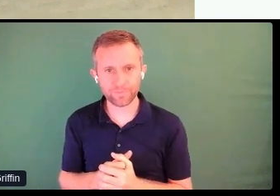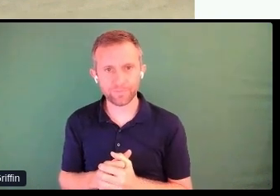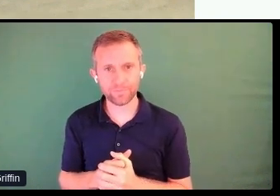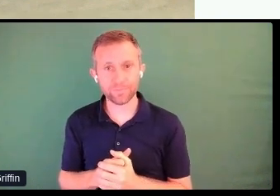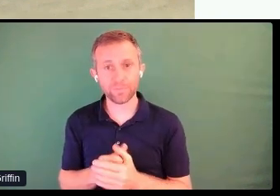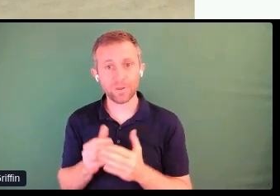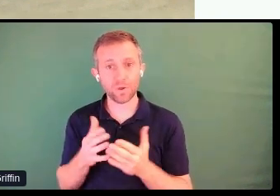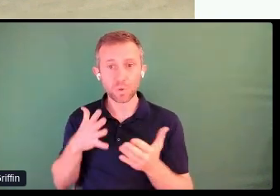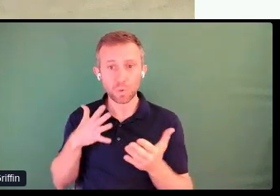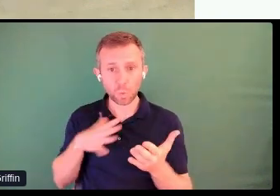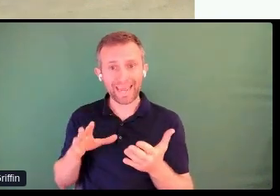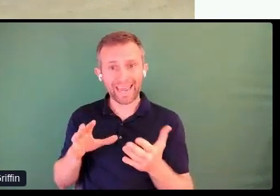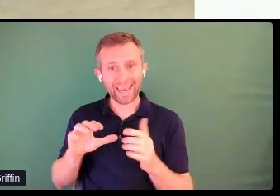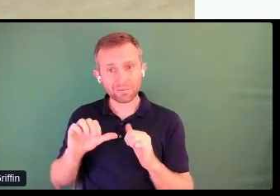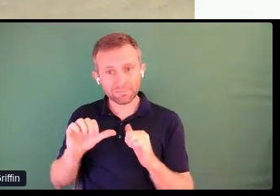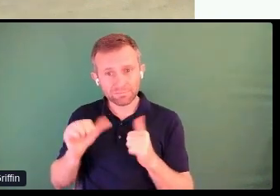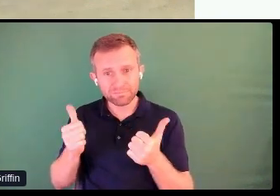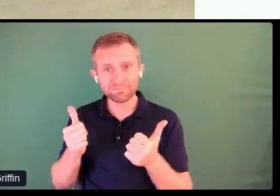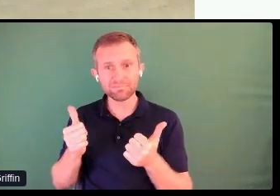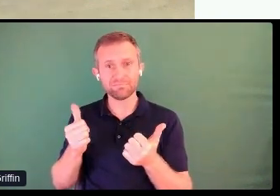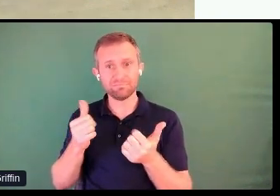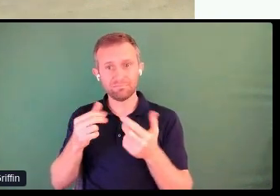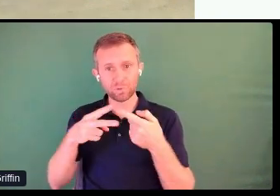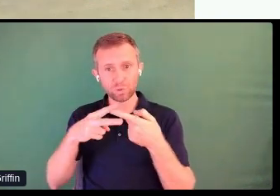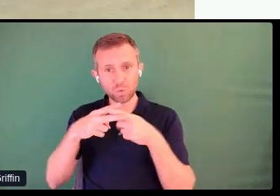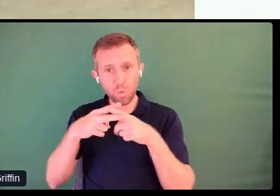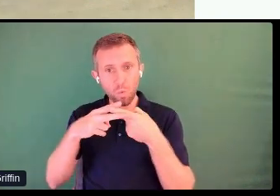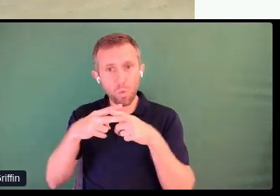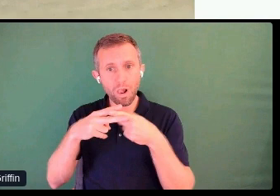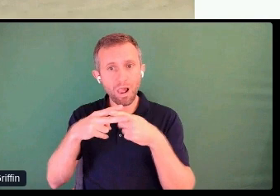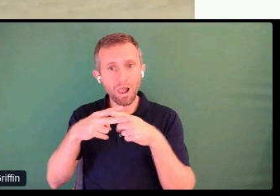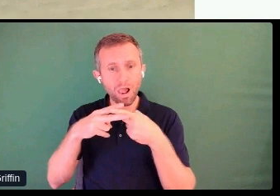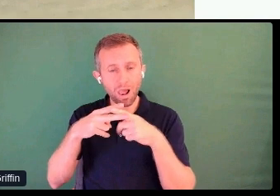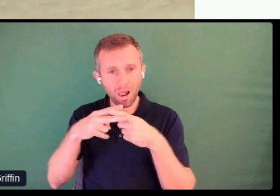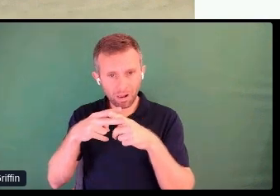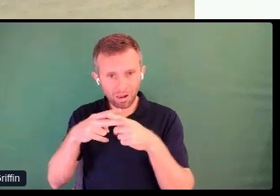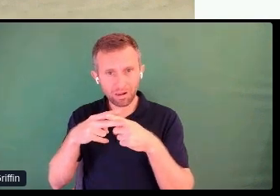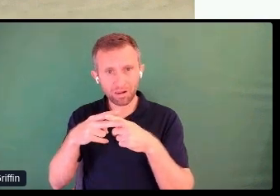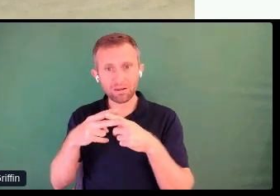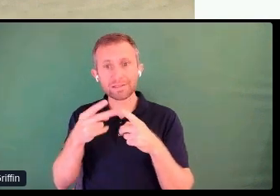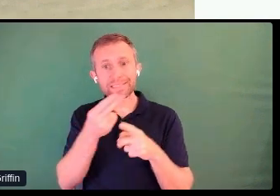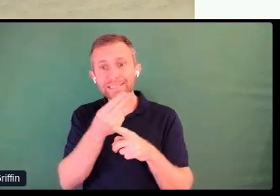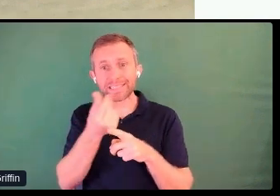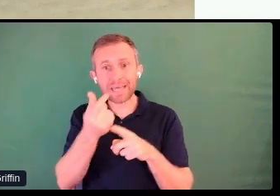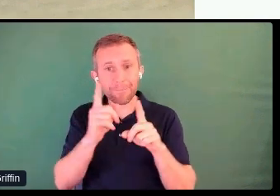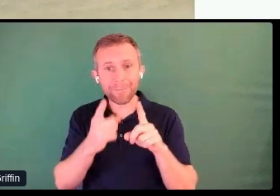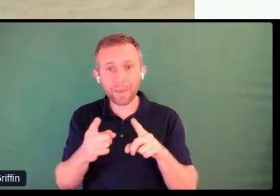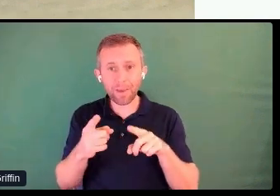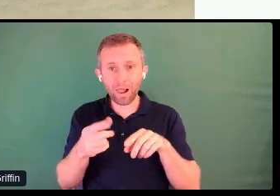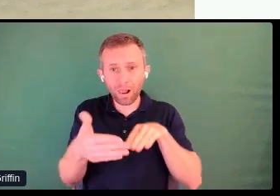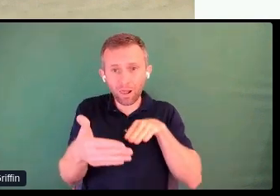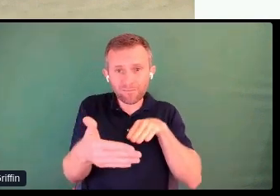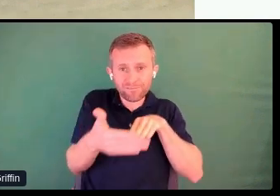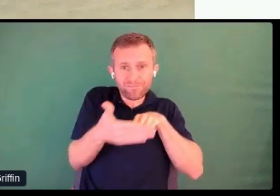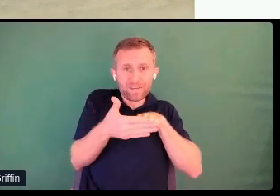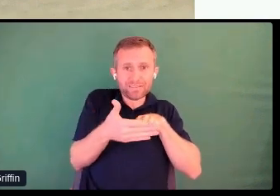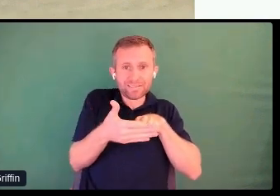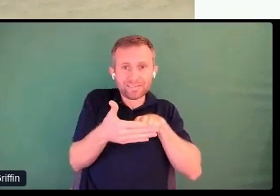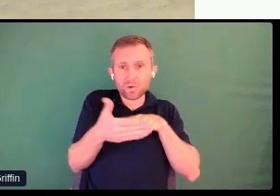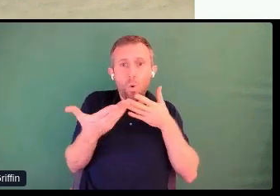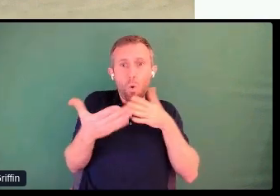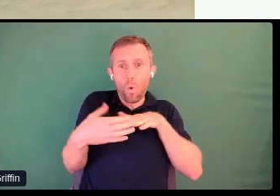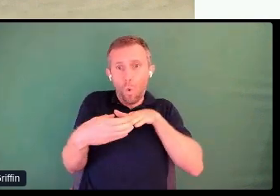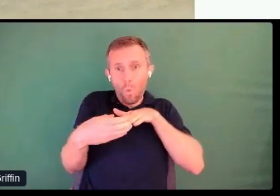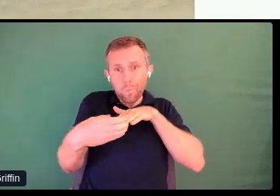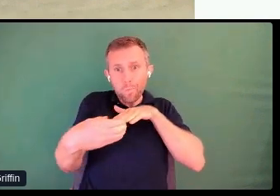for the task, and we all have our preferences. People have large feet, small feet, no feet. They need to dress